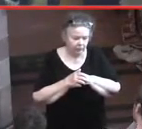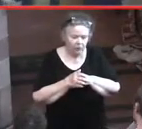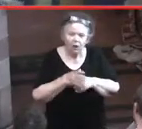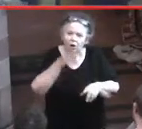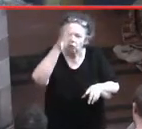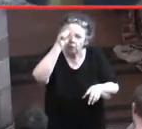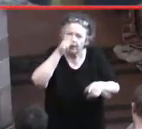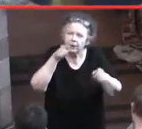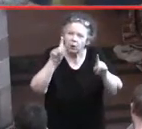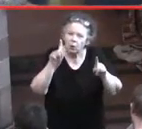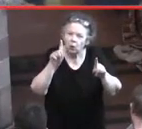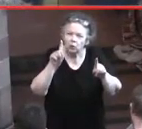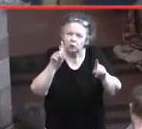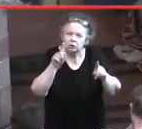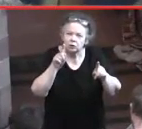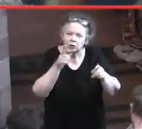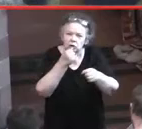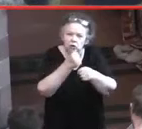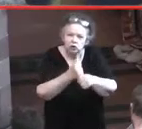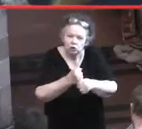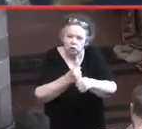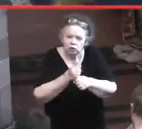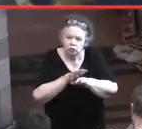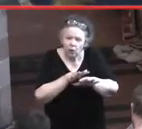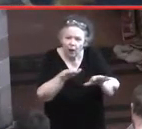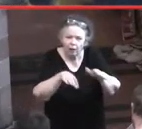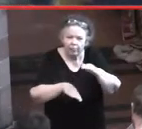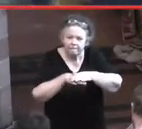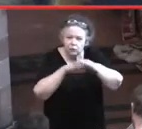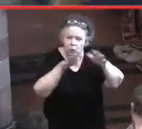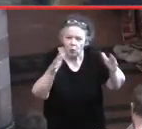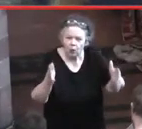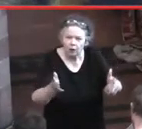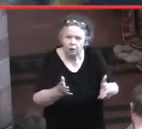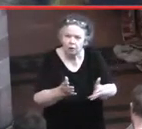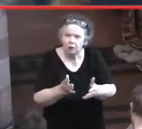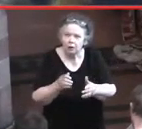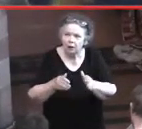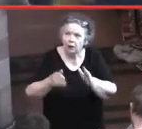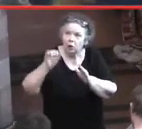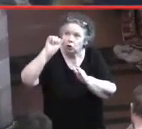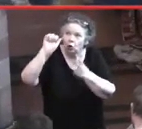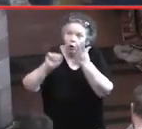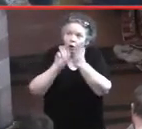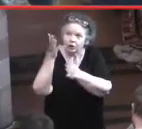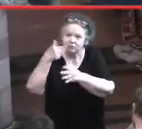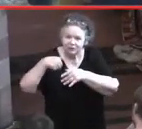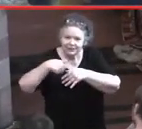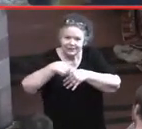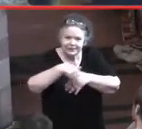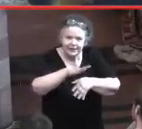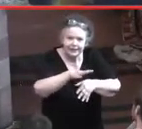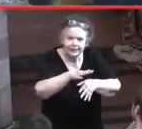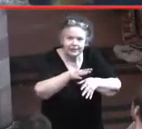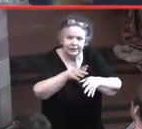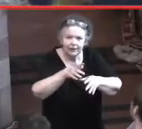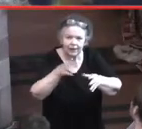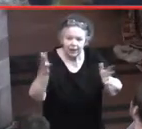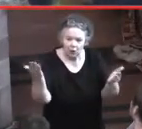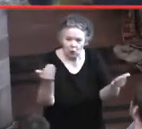Remember, Lord, your church throughout the world. Send your Spirit upon us, gather us into